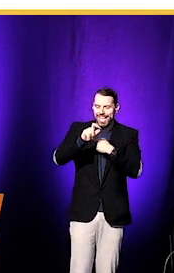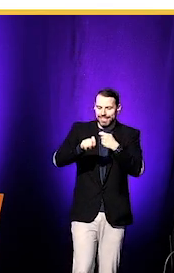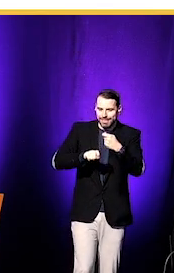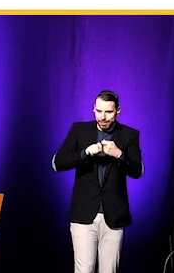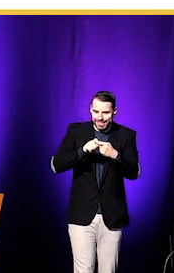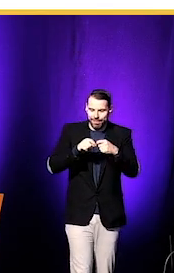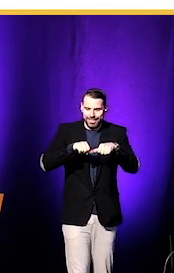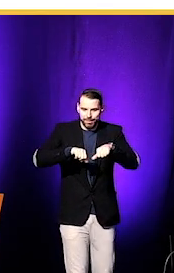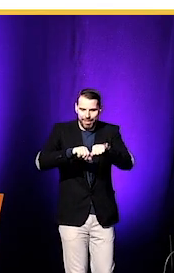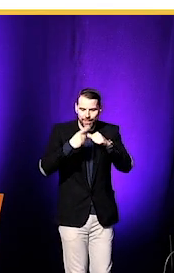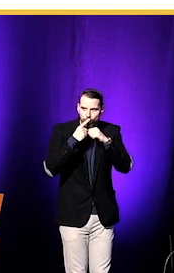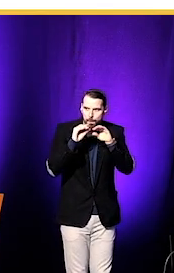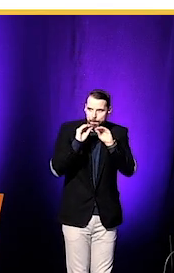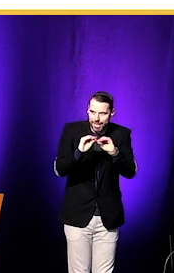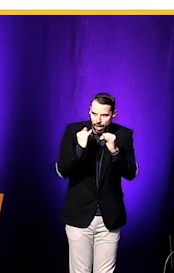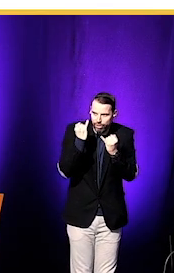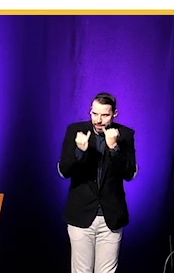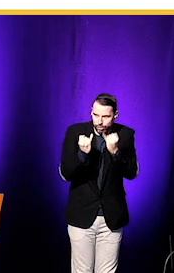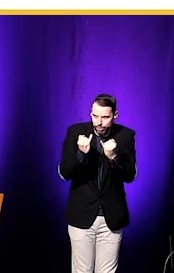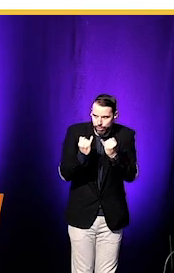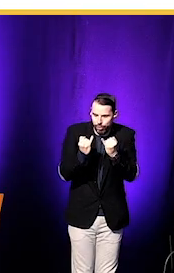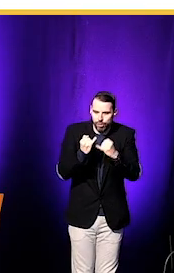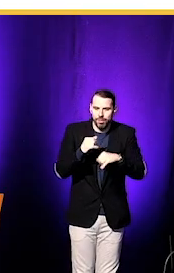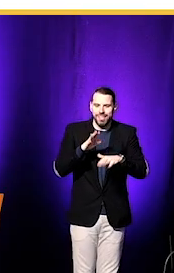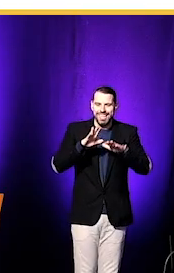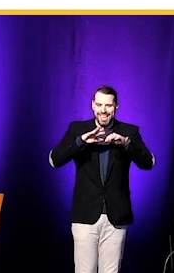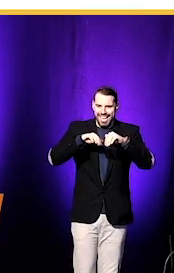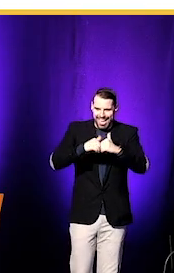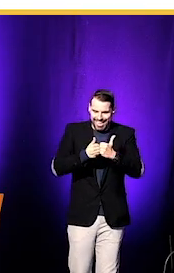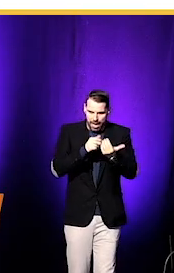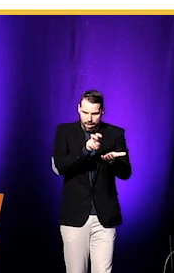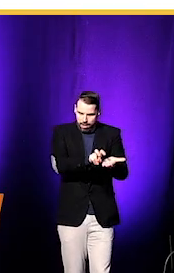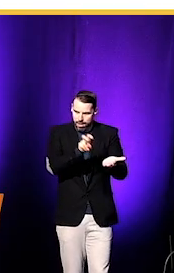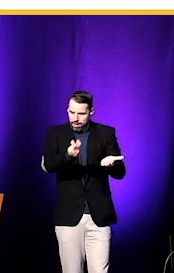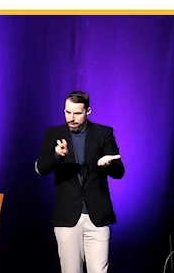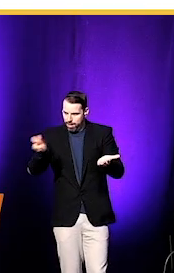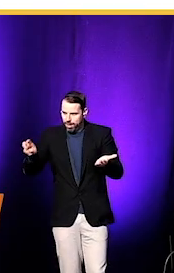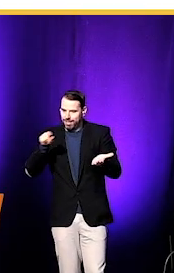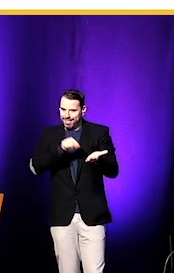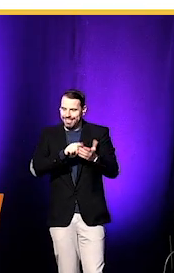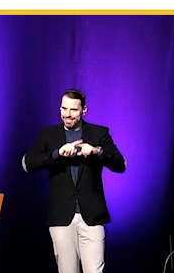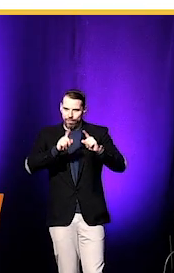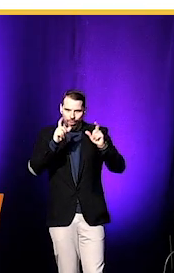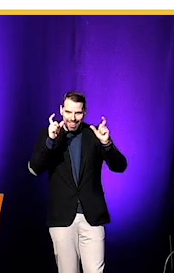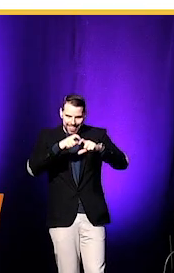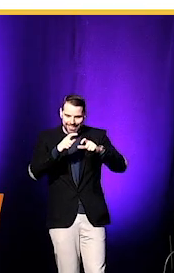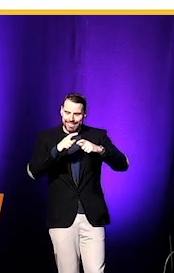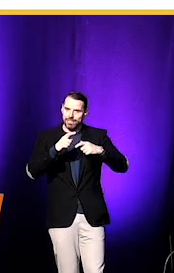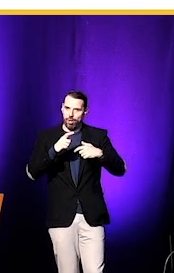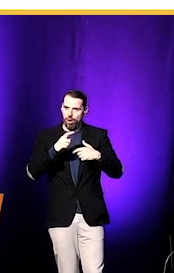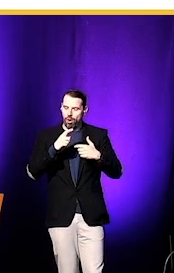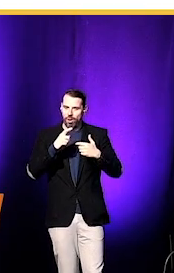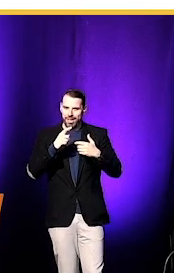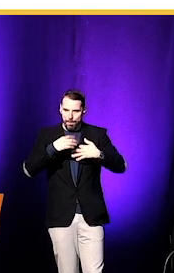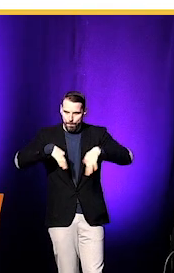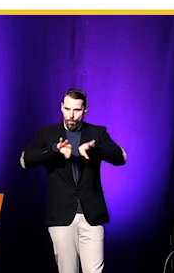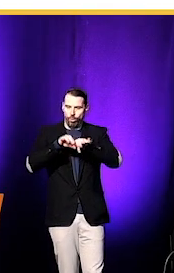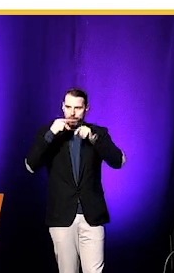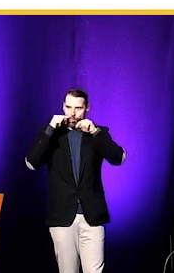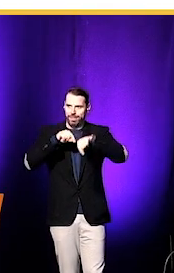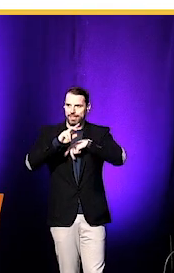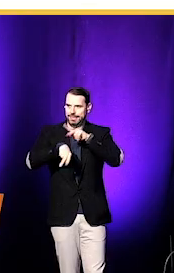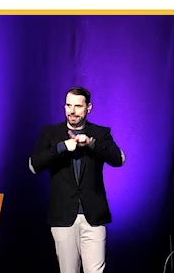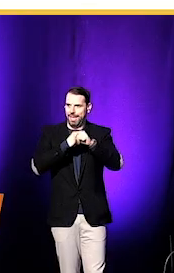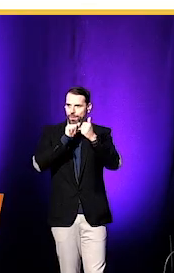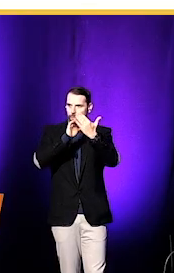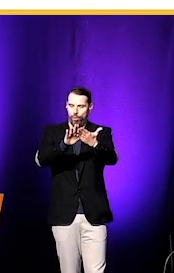imagination and a rich example of how particular kinds of movements are central to its constitution. In closing,